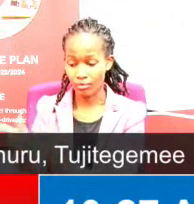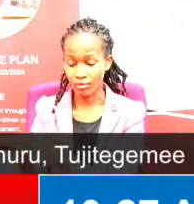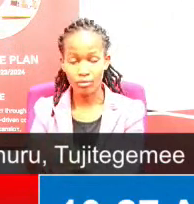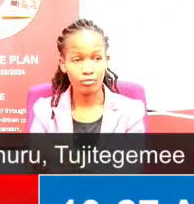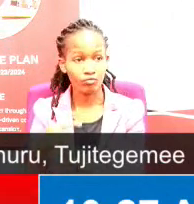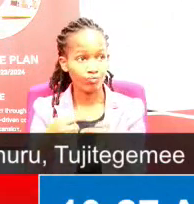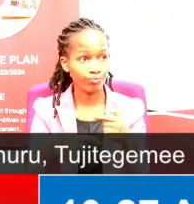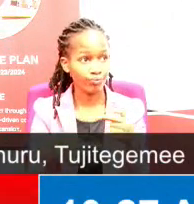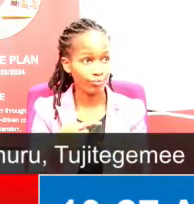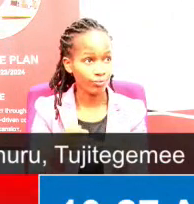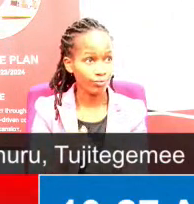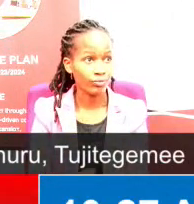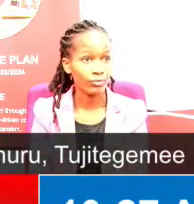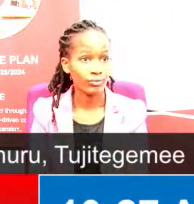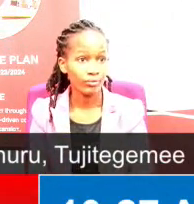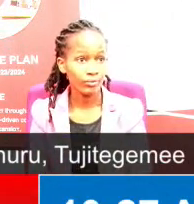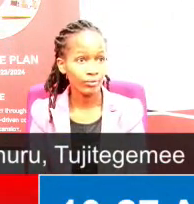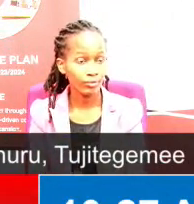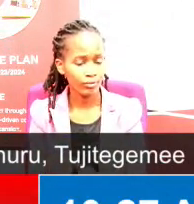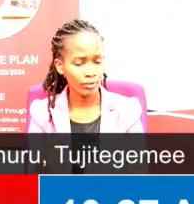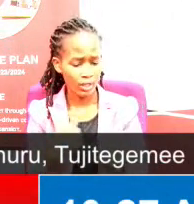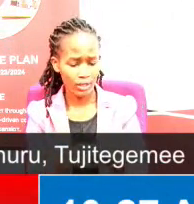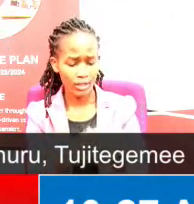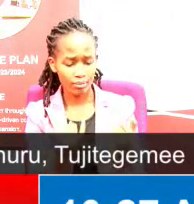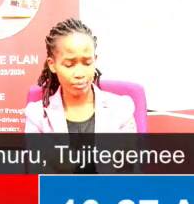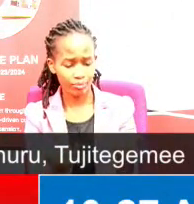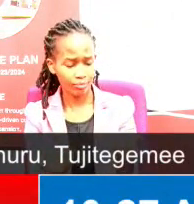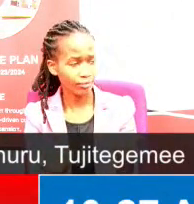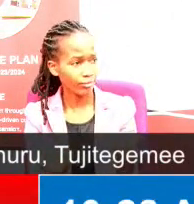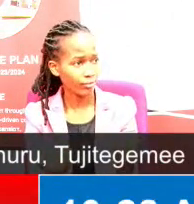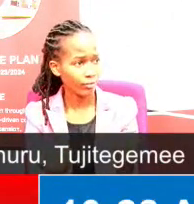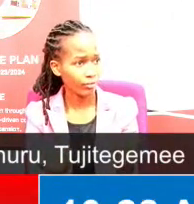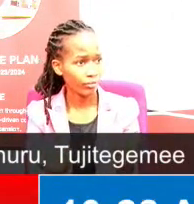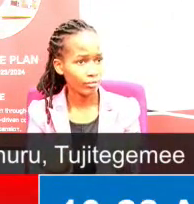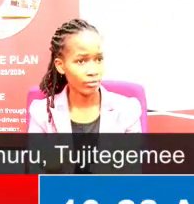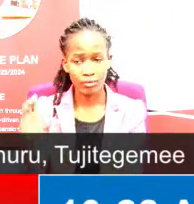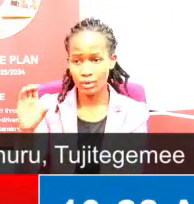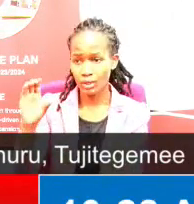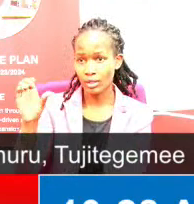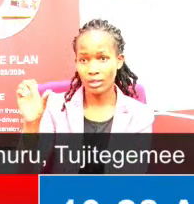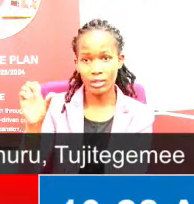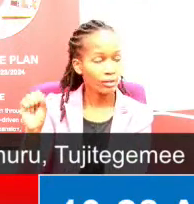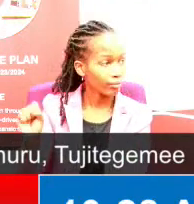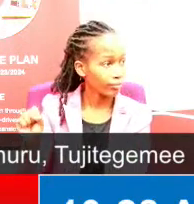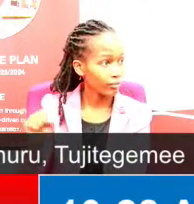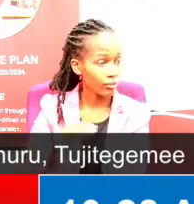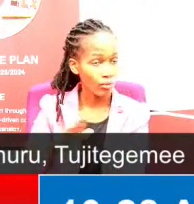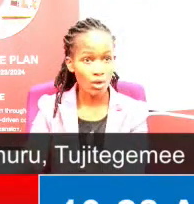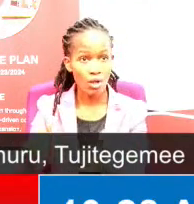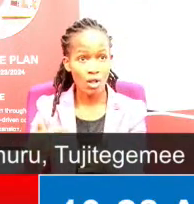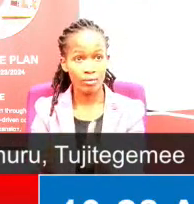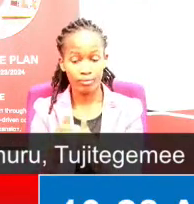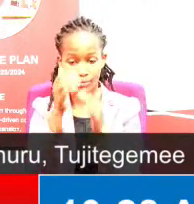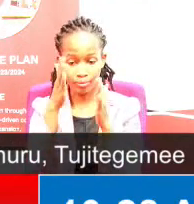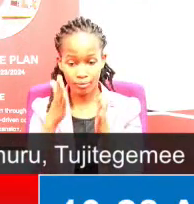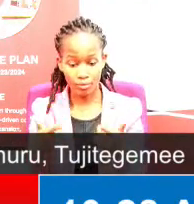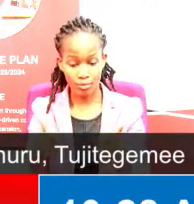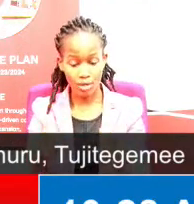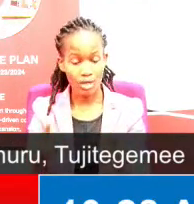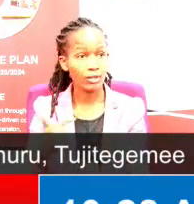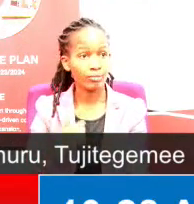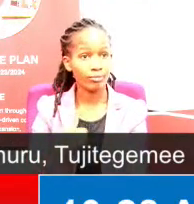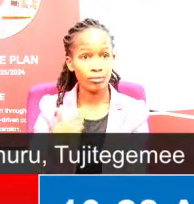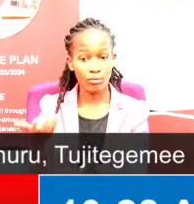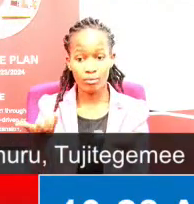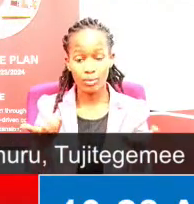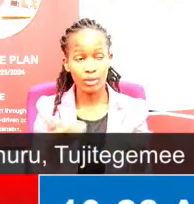on and so forth. At this juncture, Honorable CS, all protocols observed, allow me to